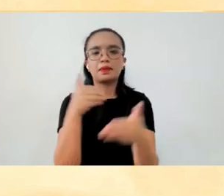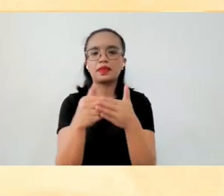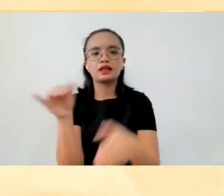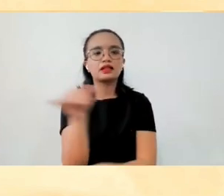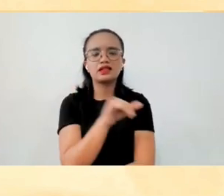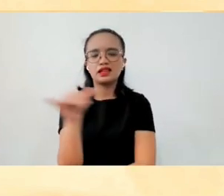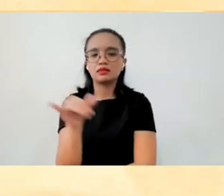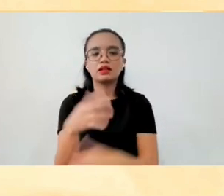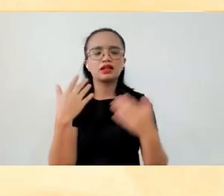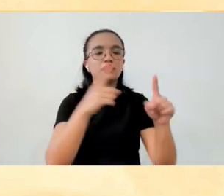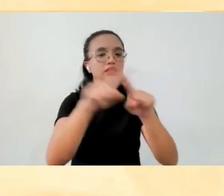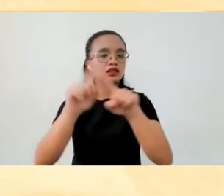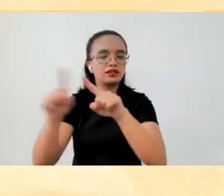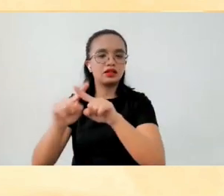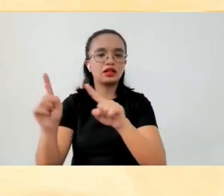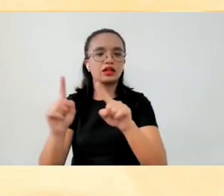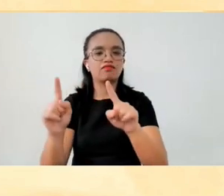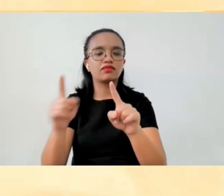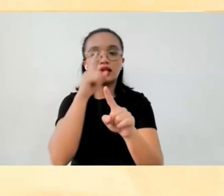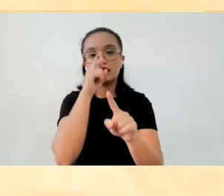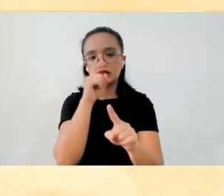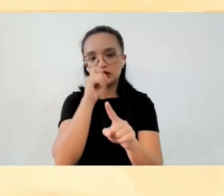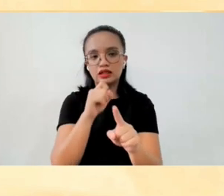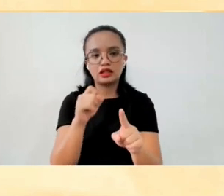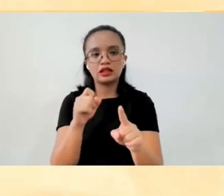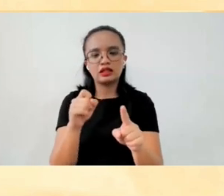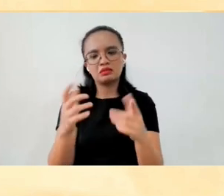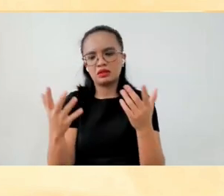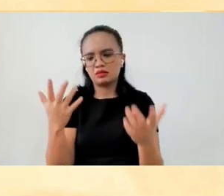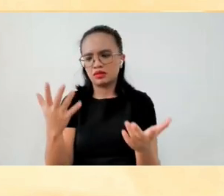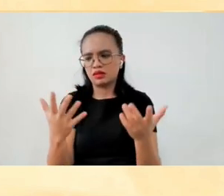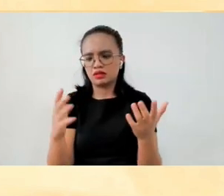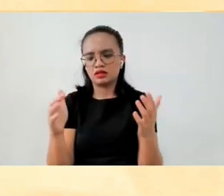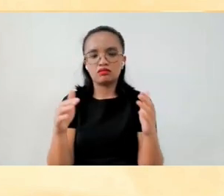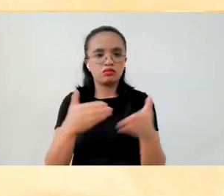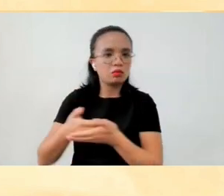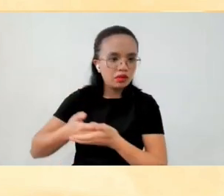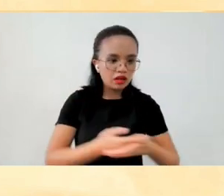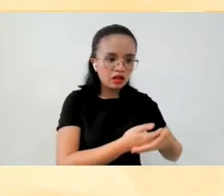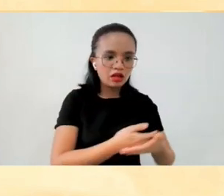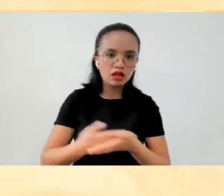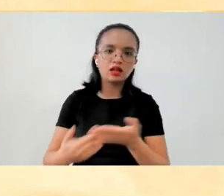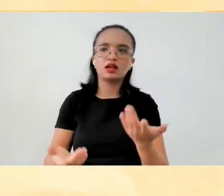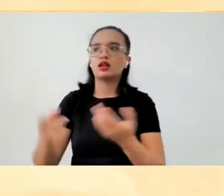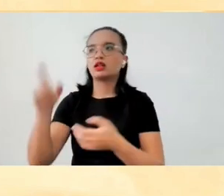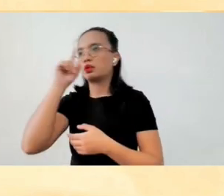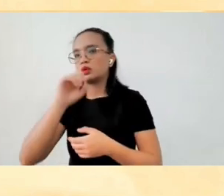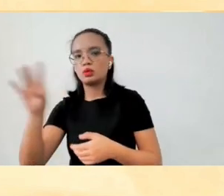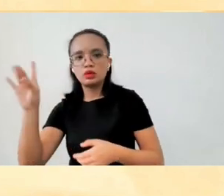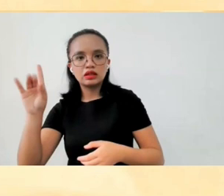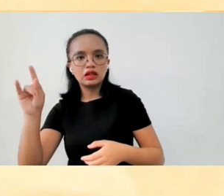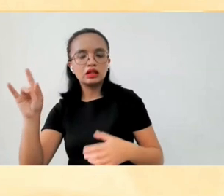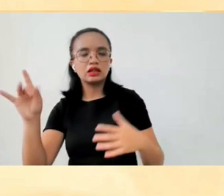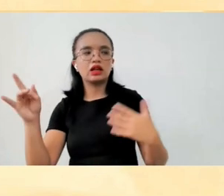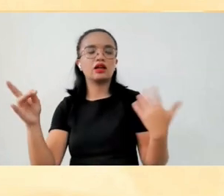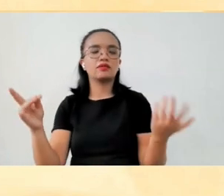about different ages from as young as infant to as old as 18 years old.